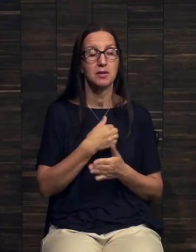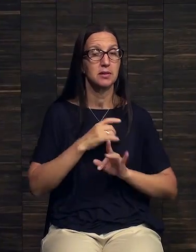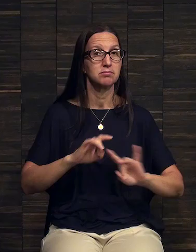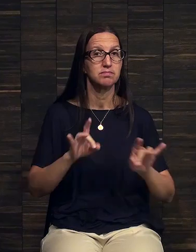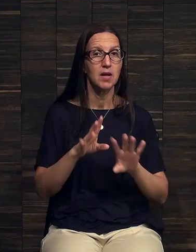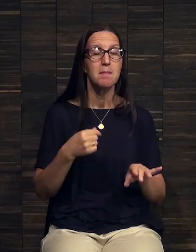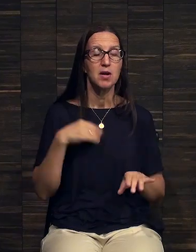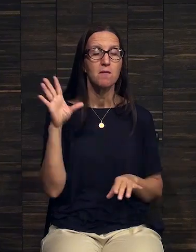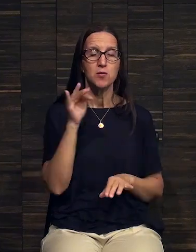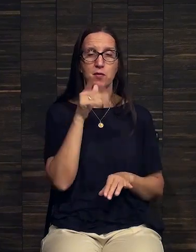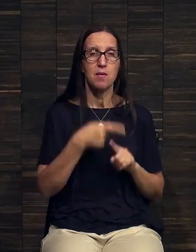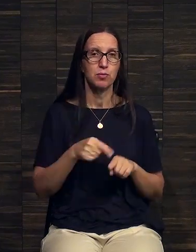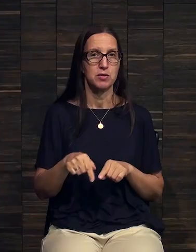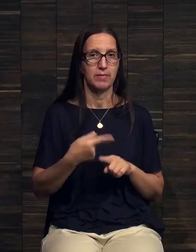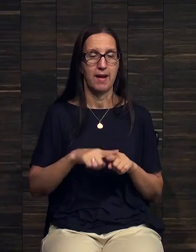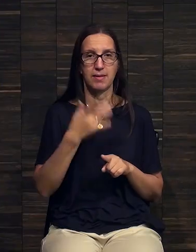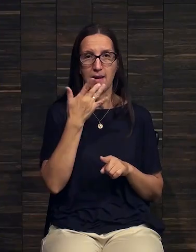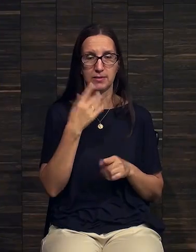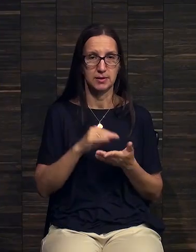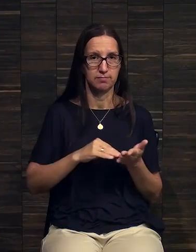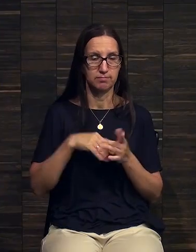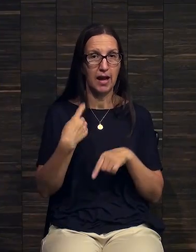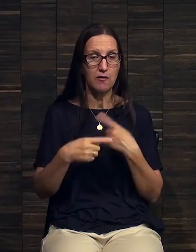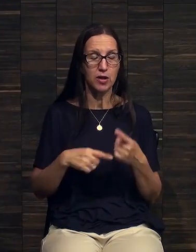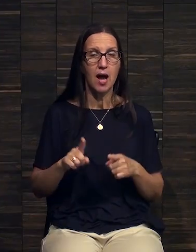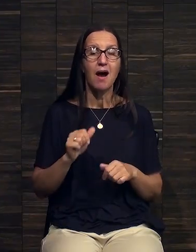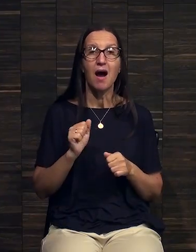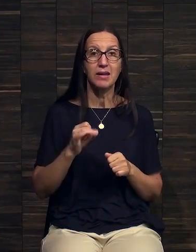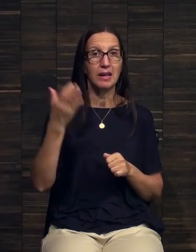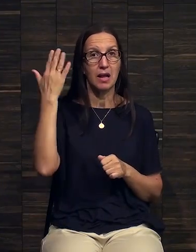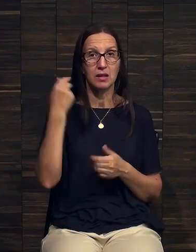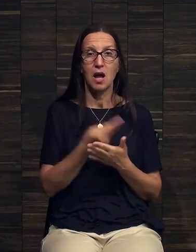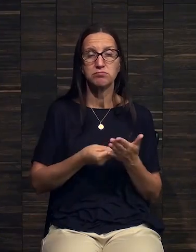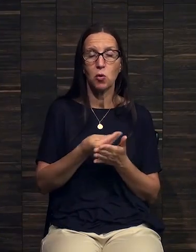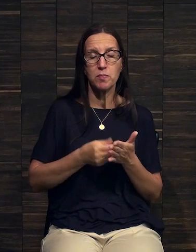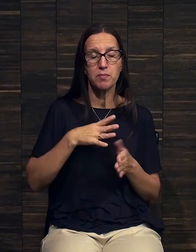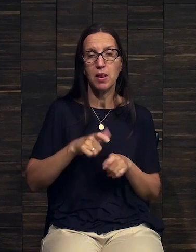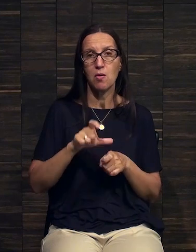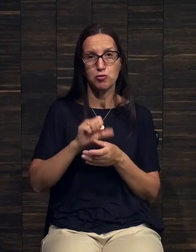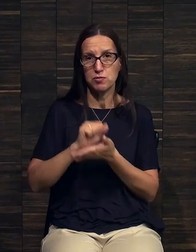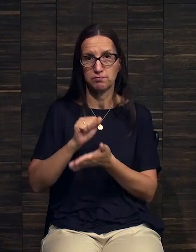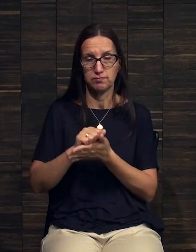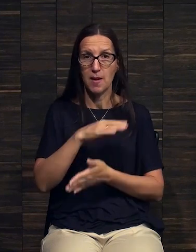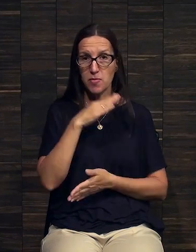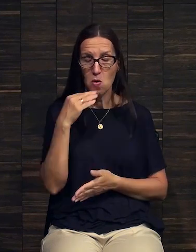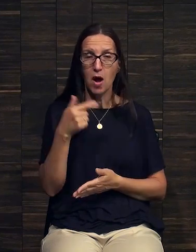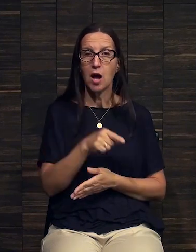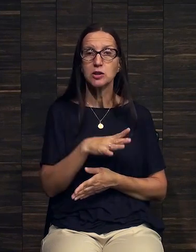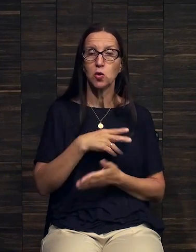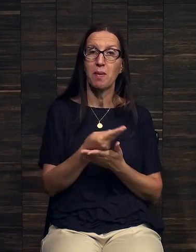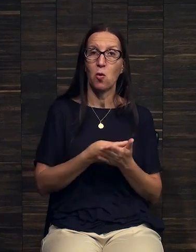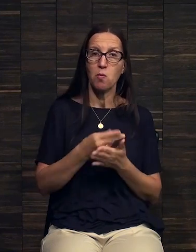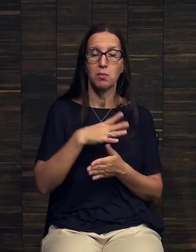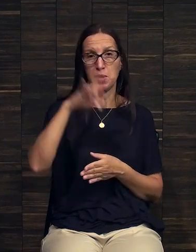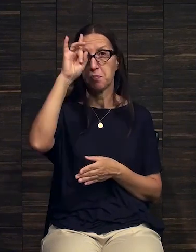comics example, I wanted to focus your attention on the two that we will be talking a lot. To